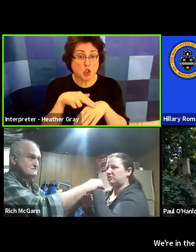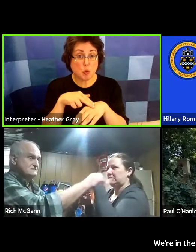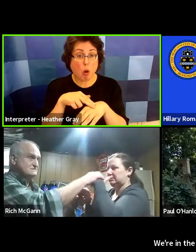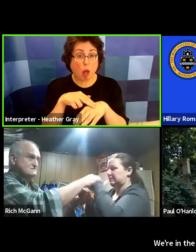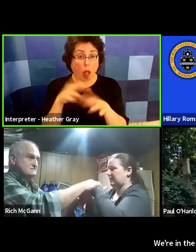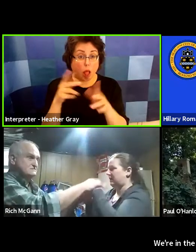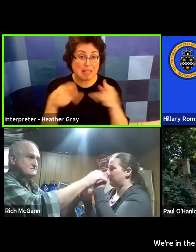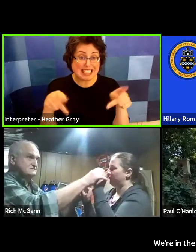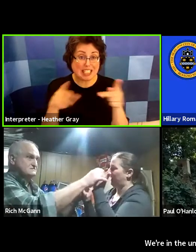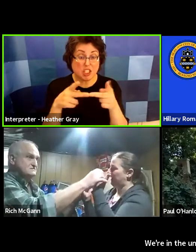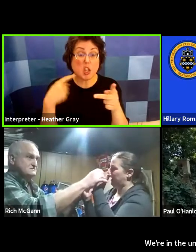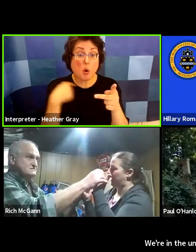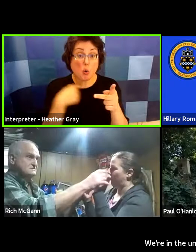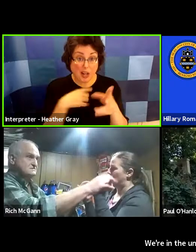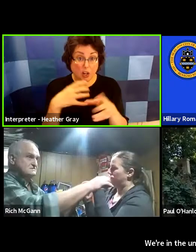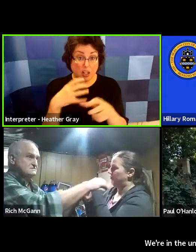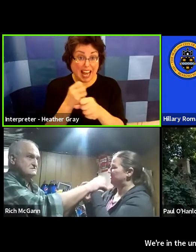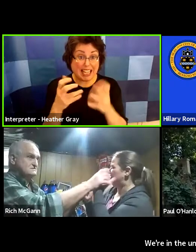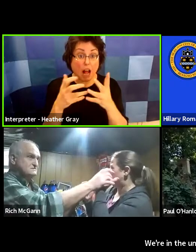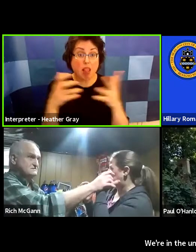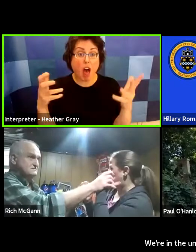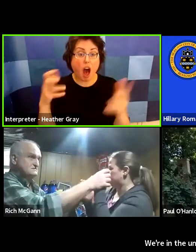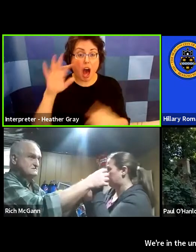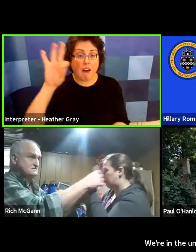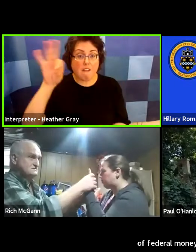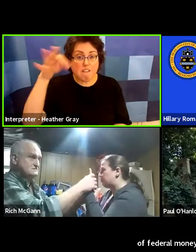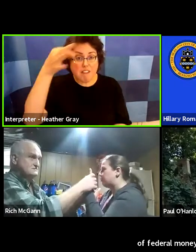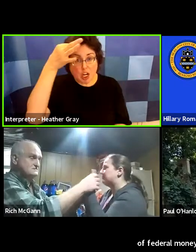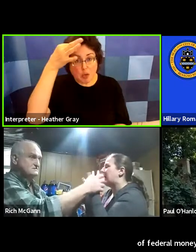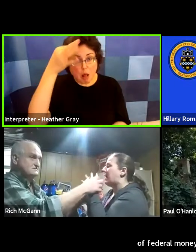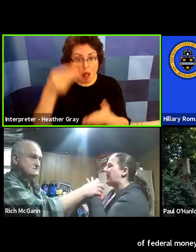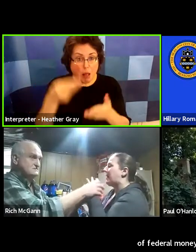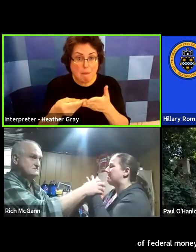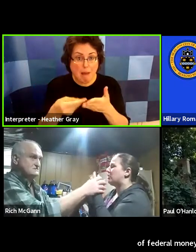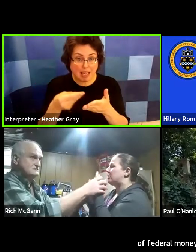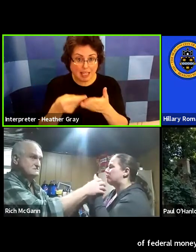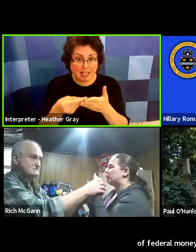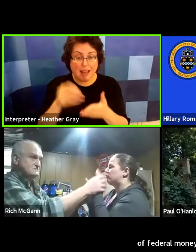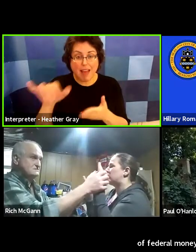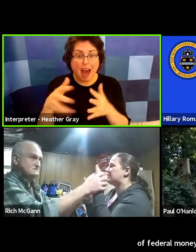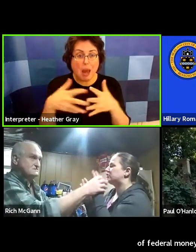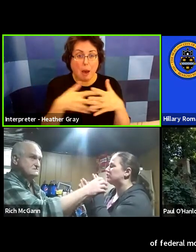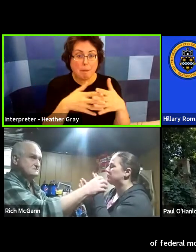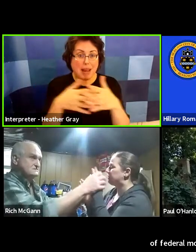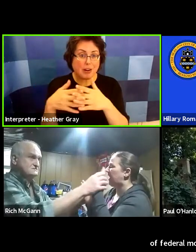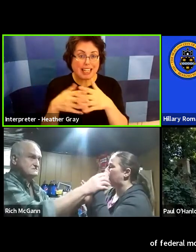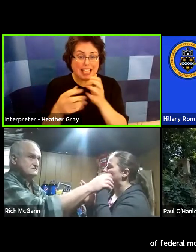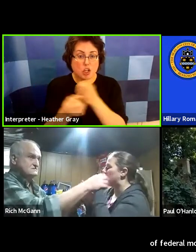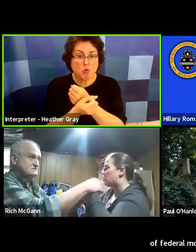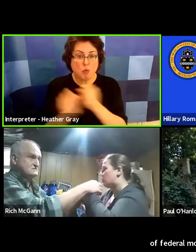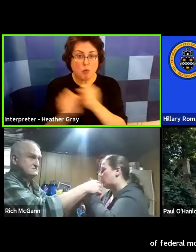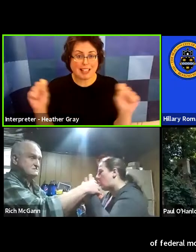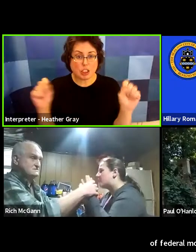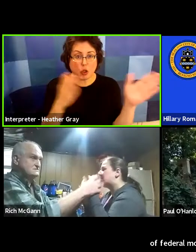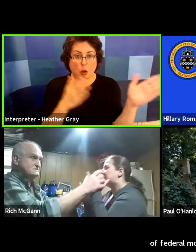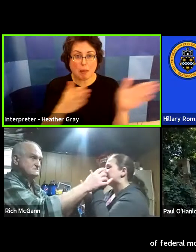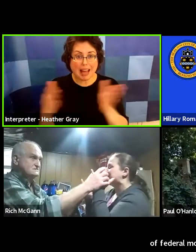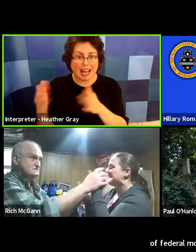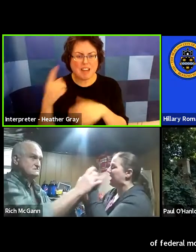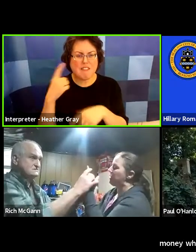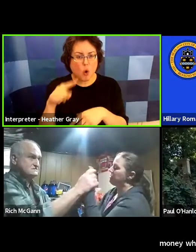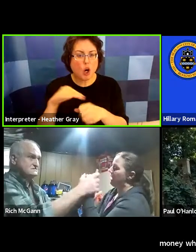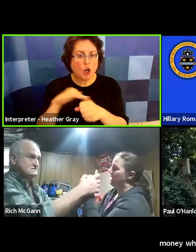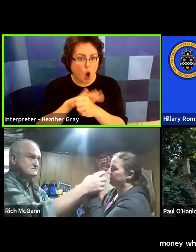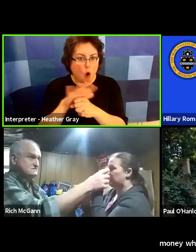money. So like the American Rescue Plan money, which is primarily the COVID stuff, the infrastructure